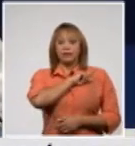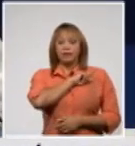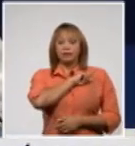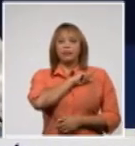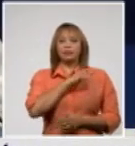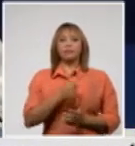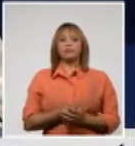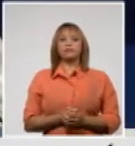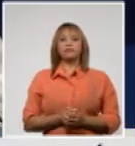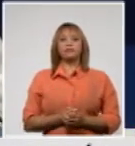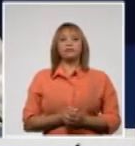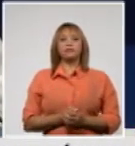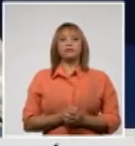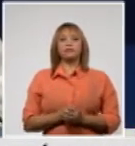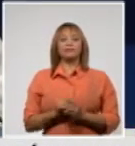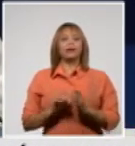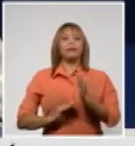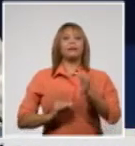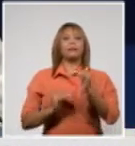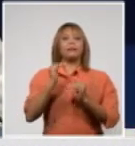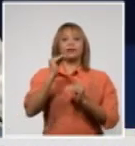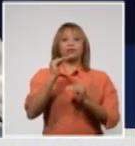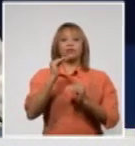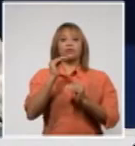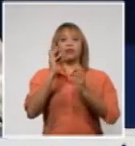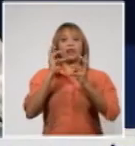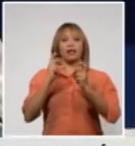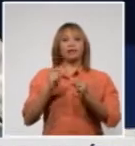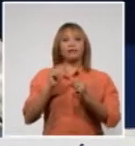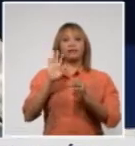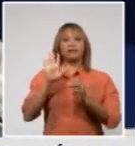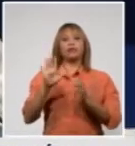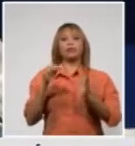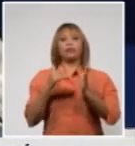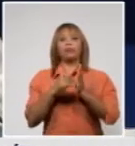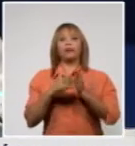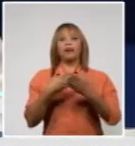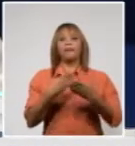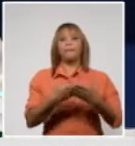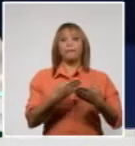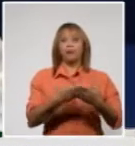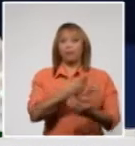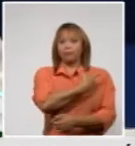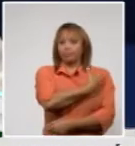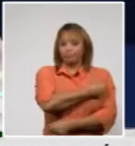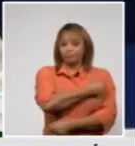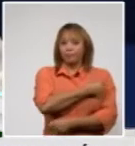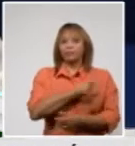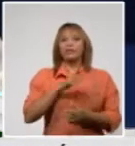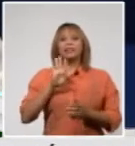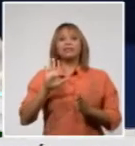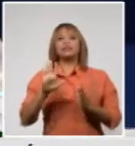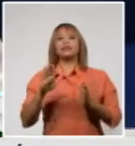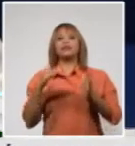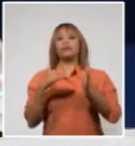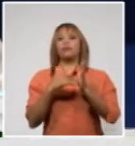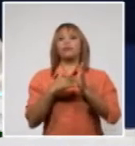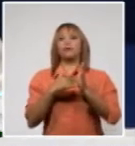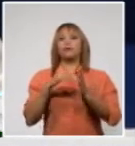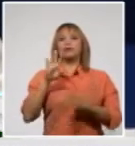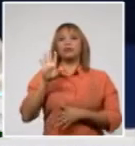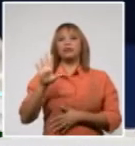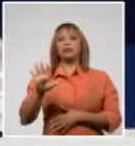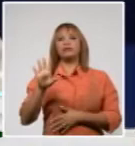and 568 confirmed active cases. Yesterday, over 5,000